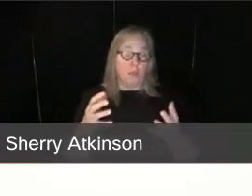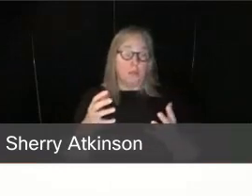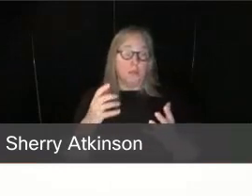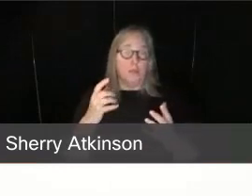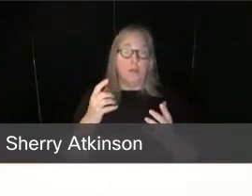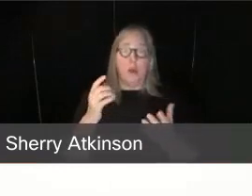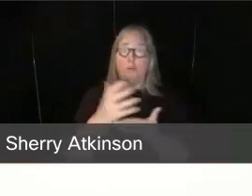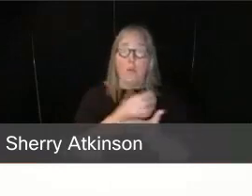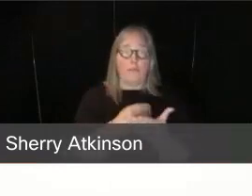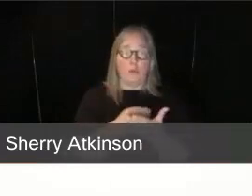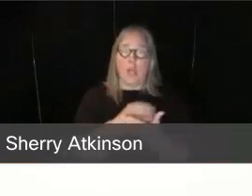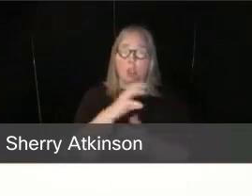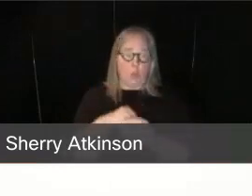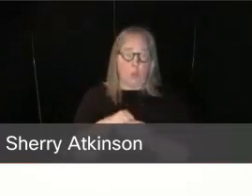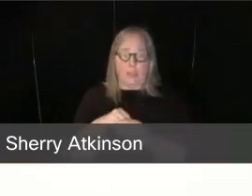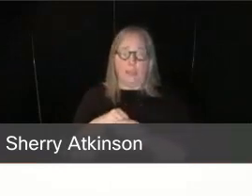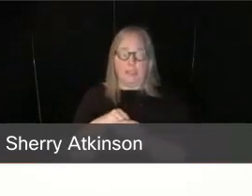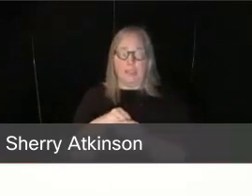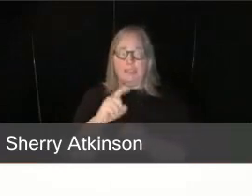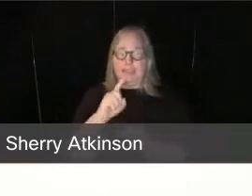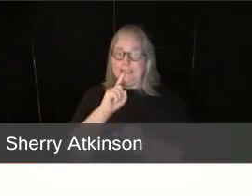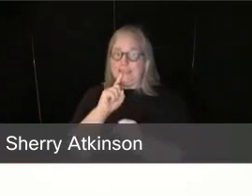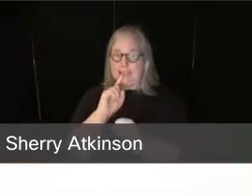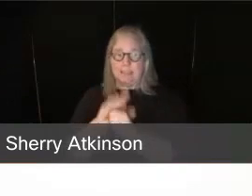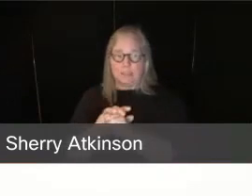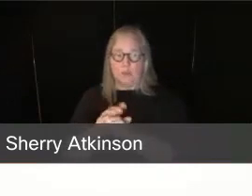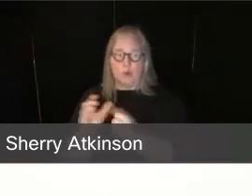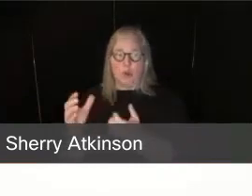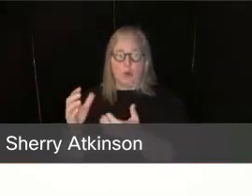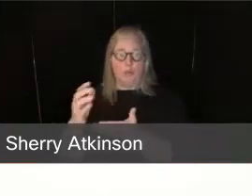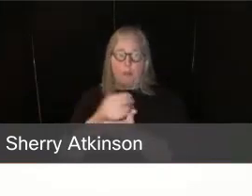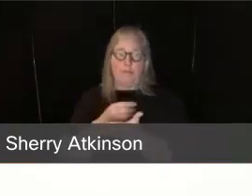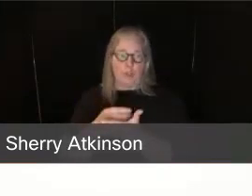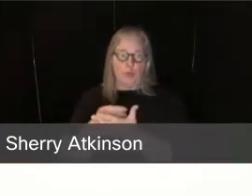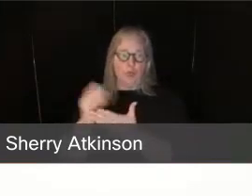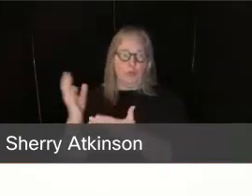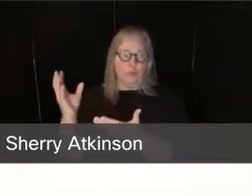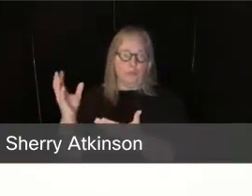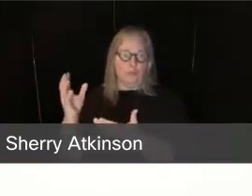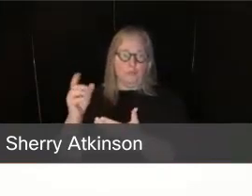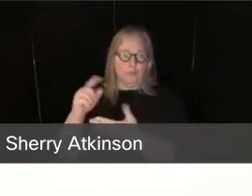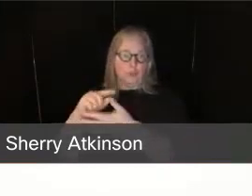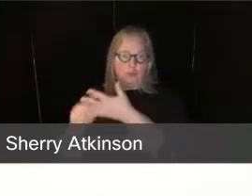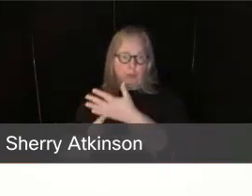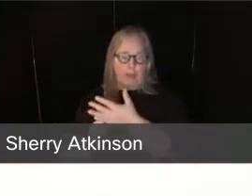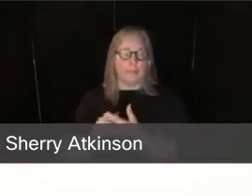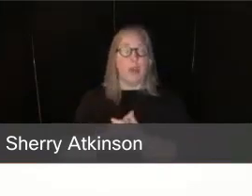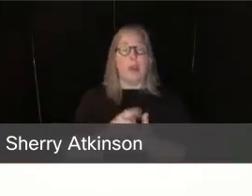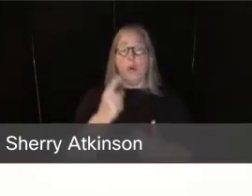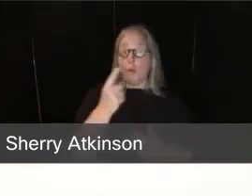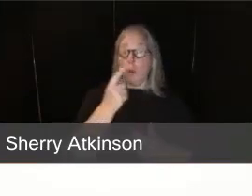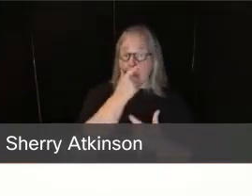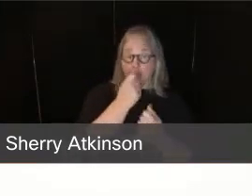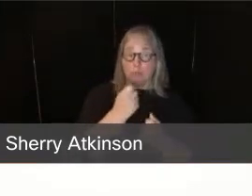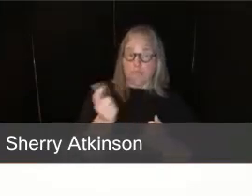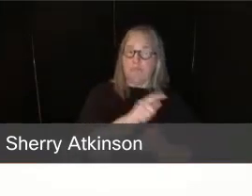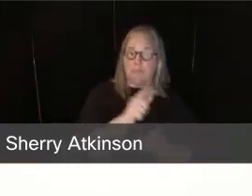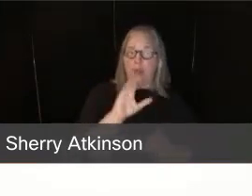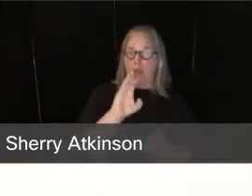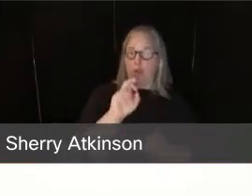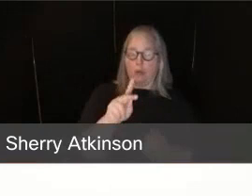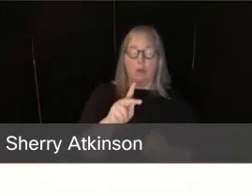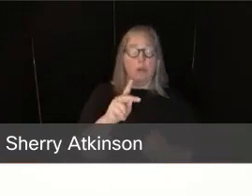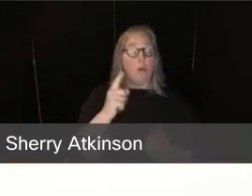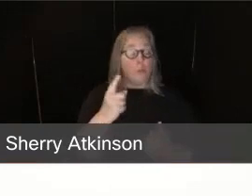those designated revenue streams there. Thanks, Brooke. Yeah. And then one interesting item to note about the decline that we're seeing